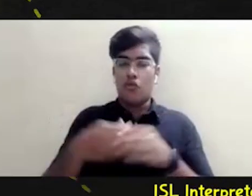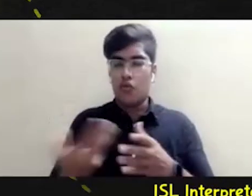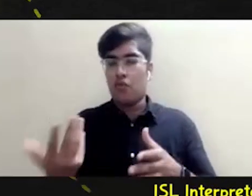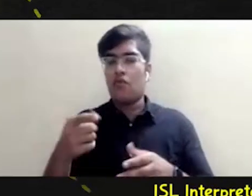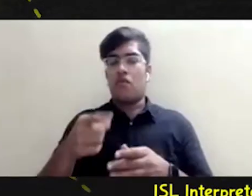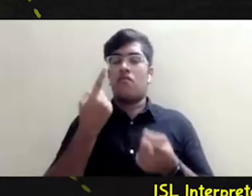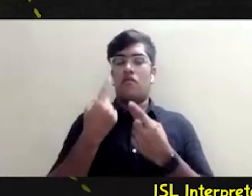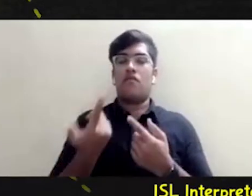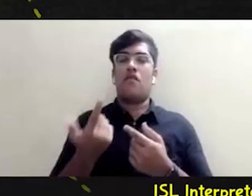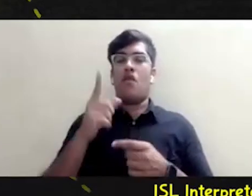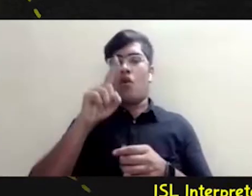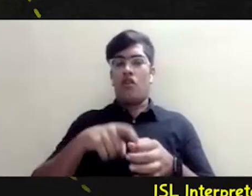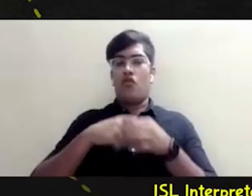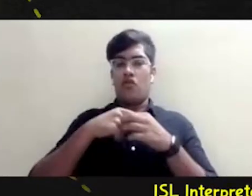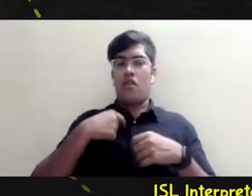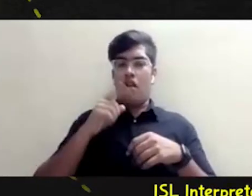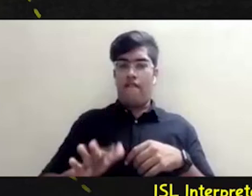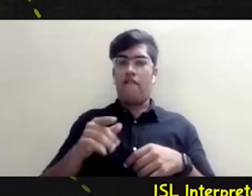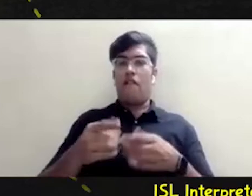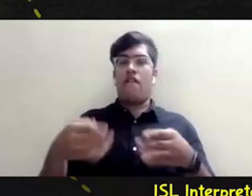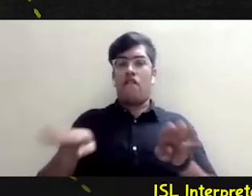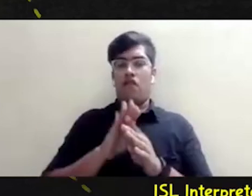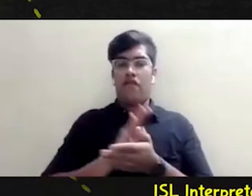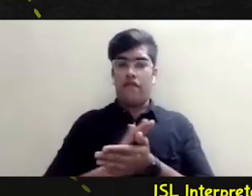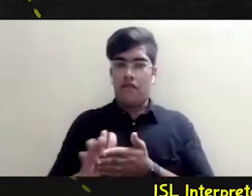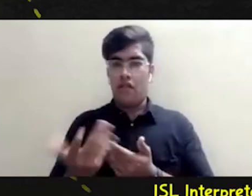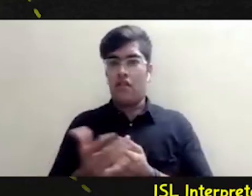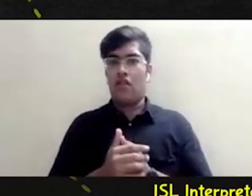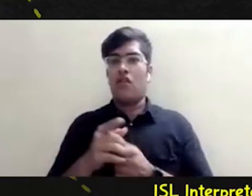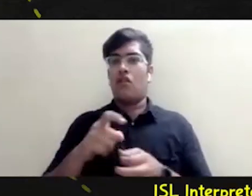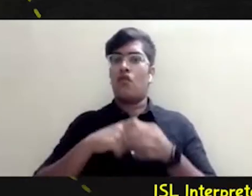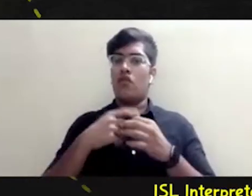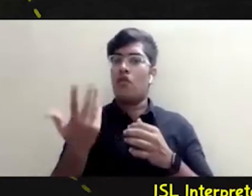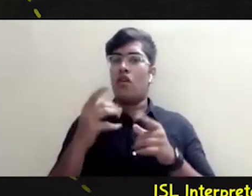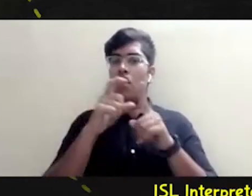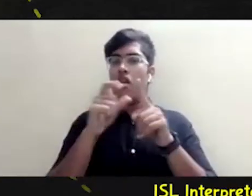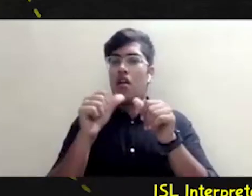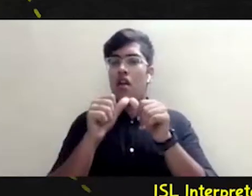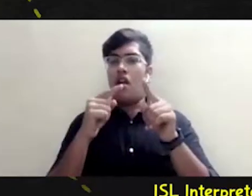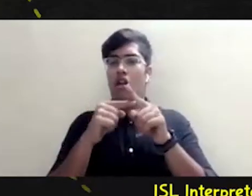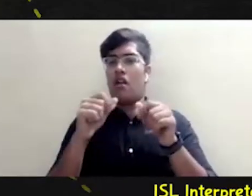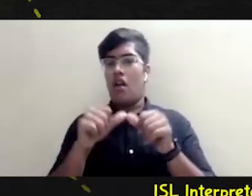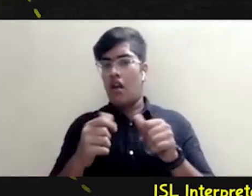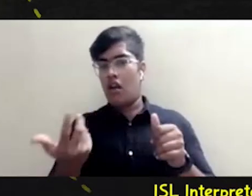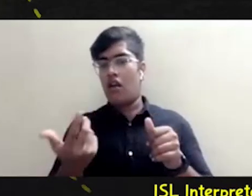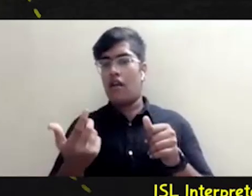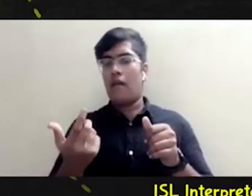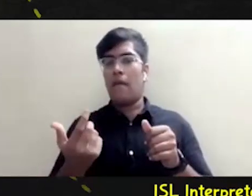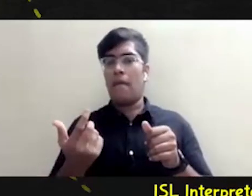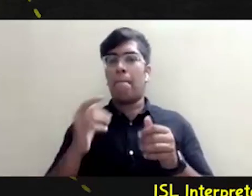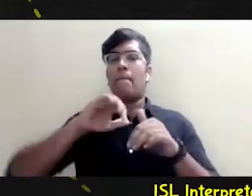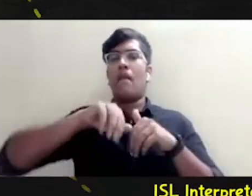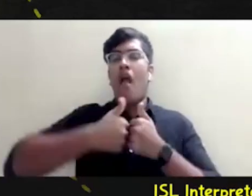one question for myself. I'll conclude with that also. The question for me is that how do we change